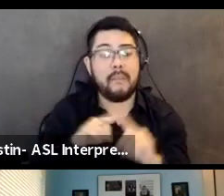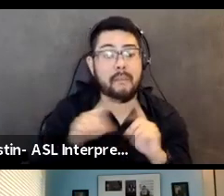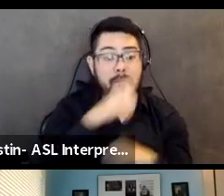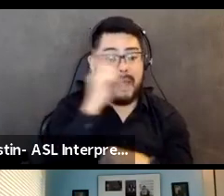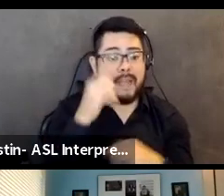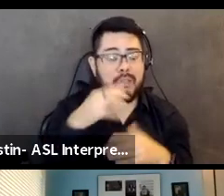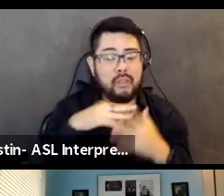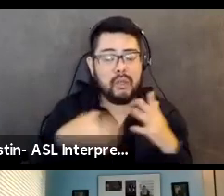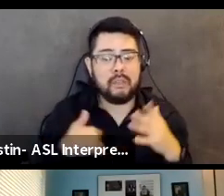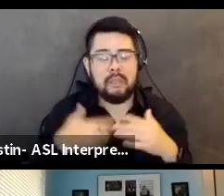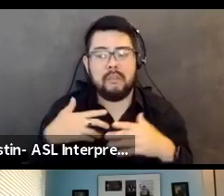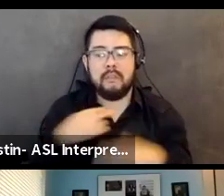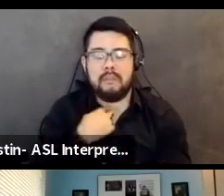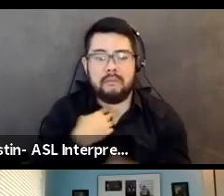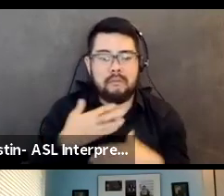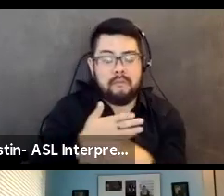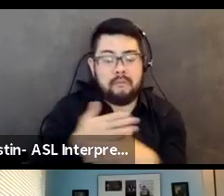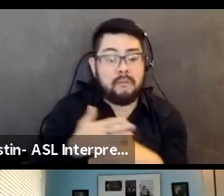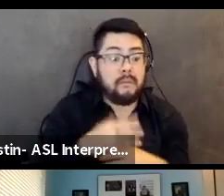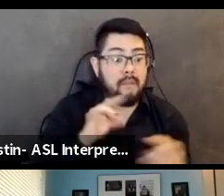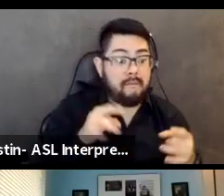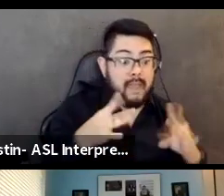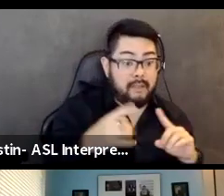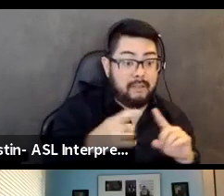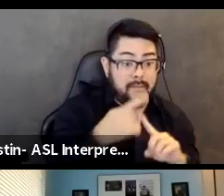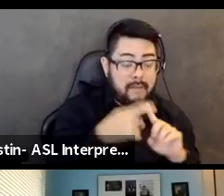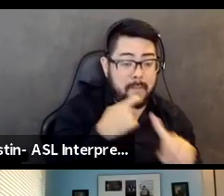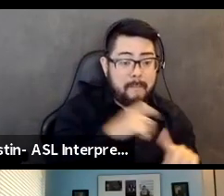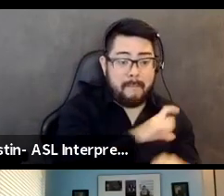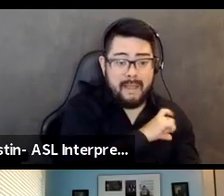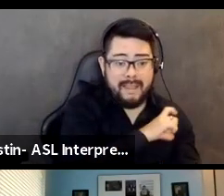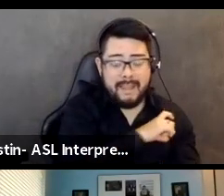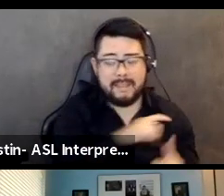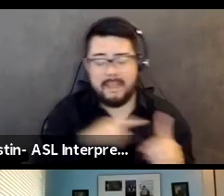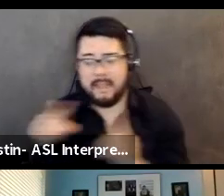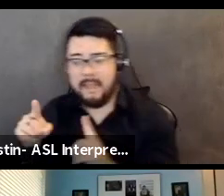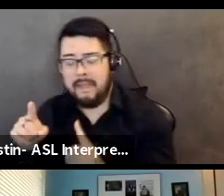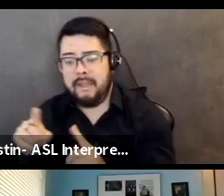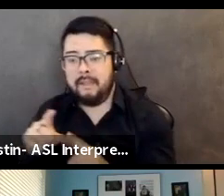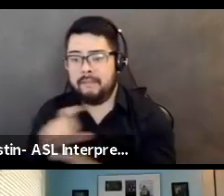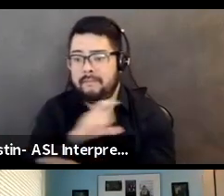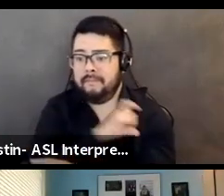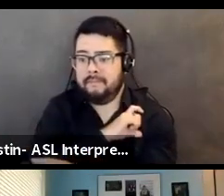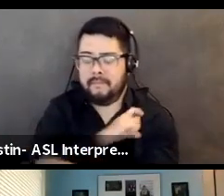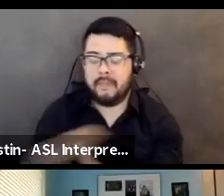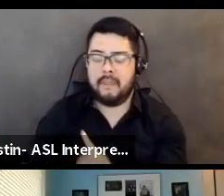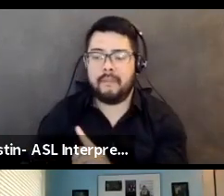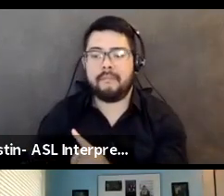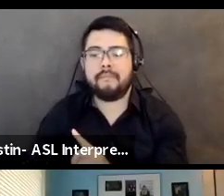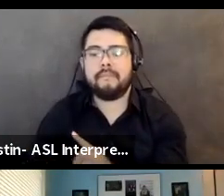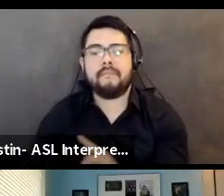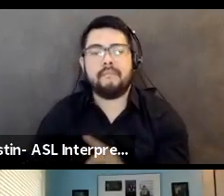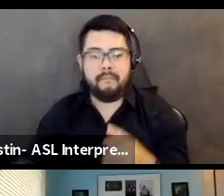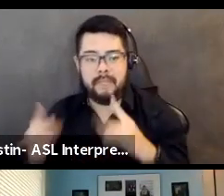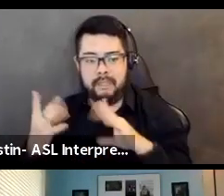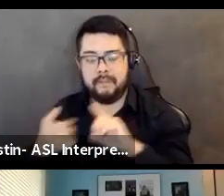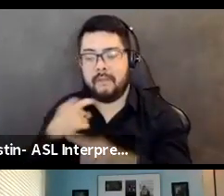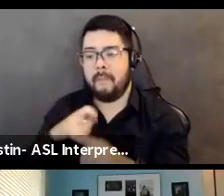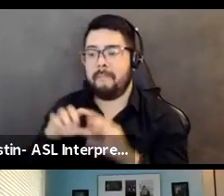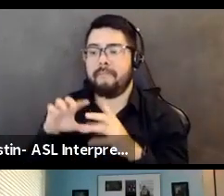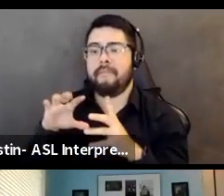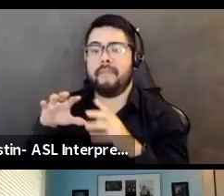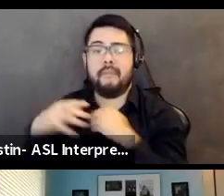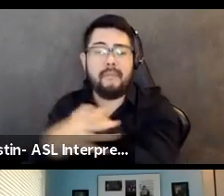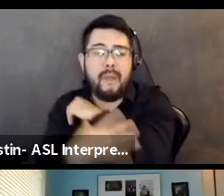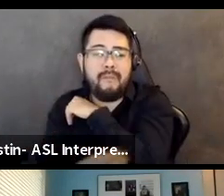hands of police and the interpersonal violence that is driven by poverty and disinvestment in their communities but the policing hasn't helped we